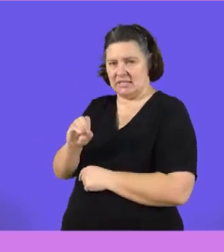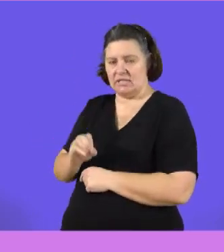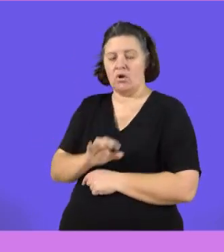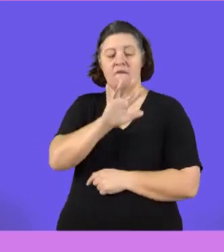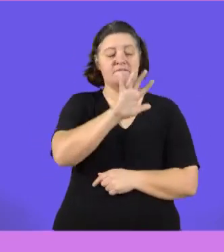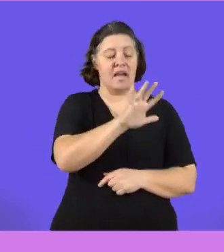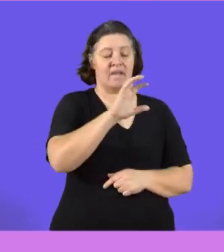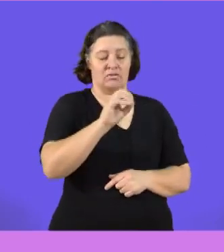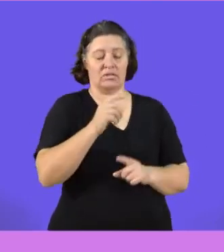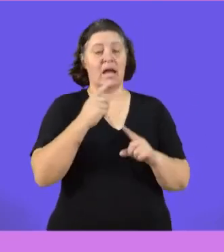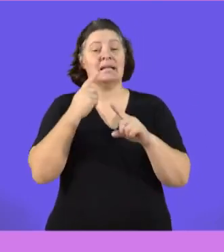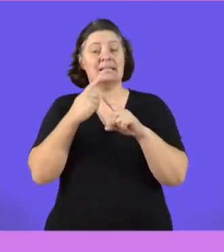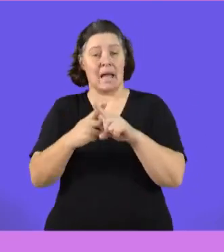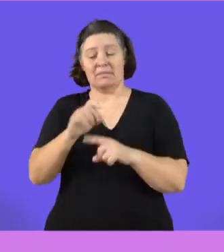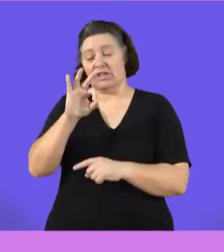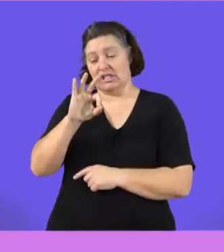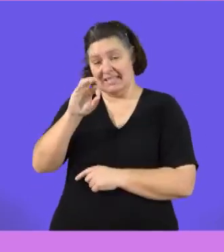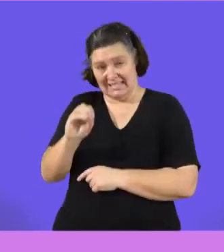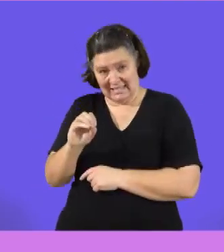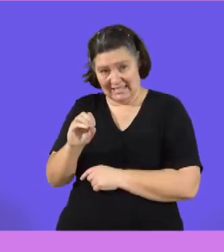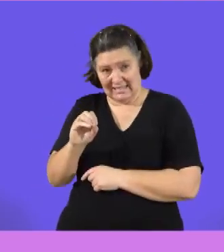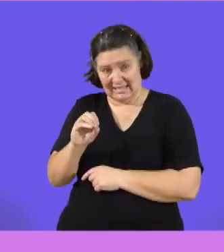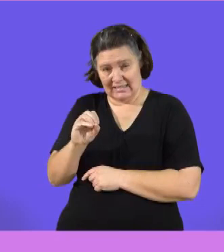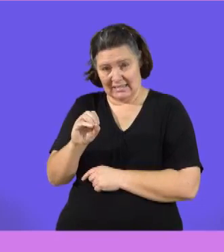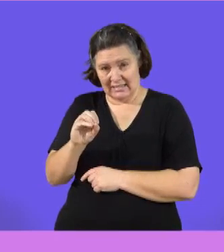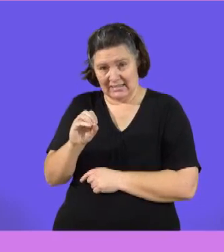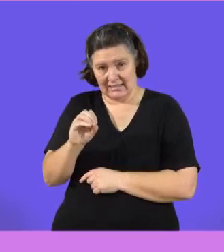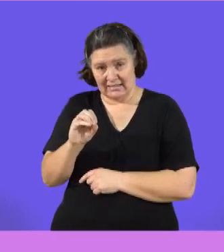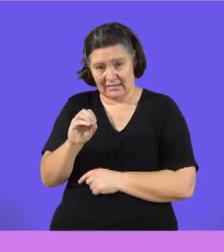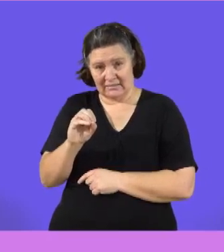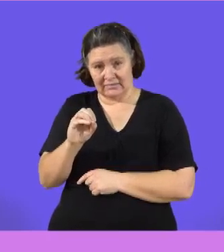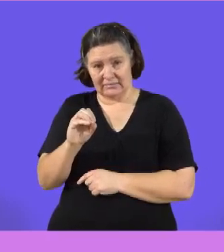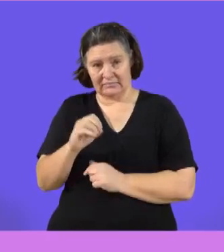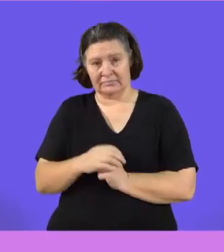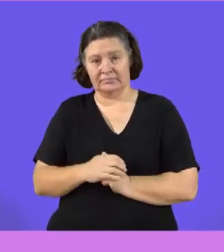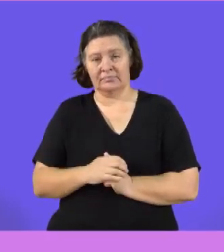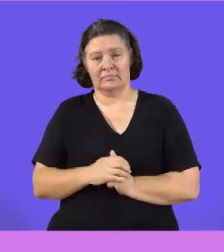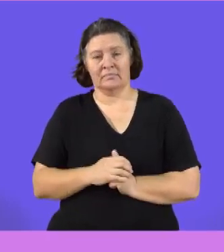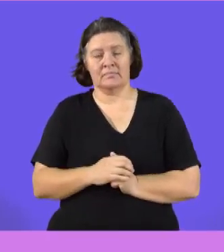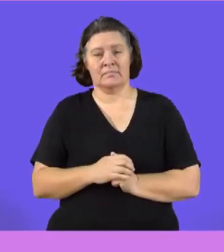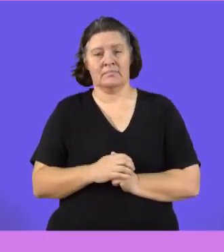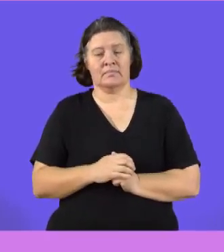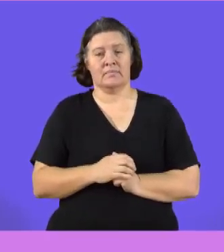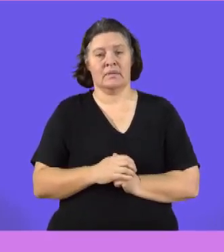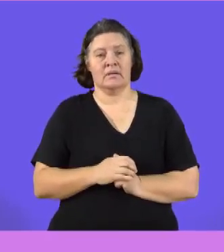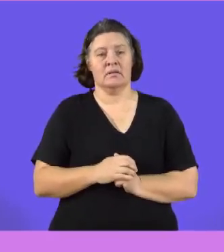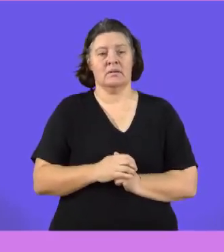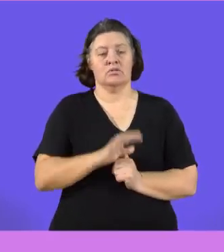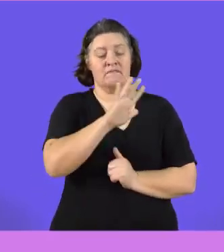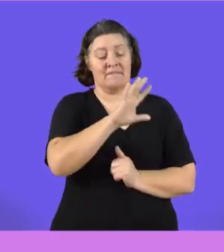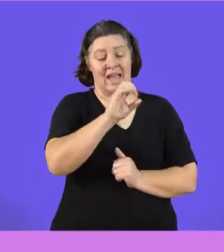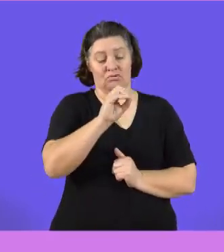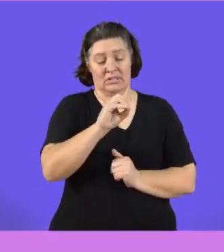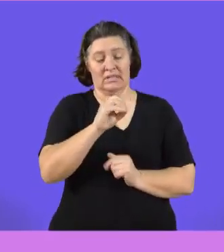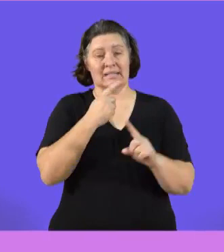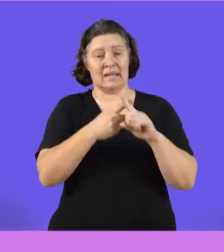say 500 multiplied by 30, right? So 5 times 500 multiplied by 30. So that should